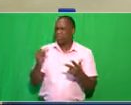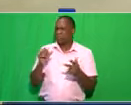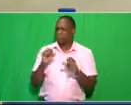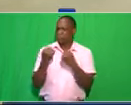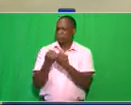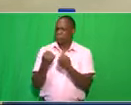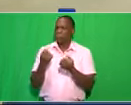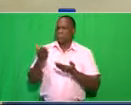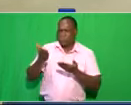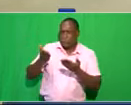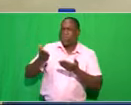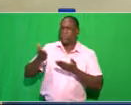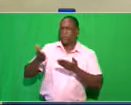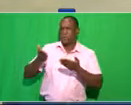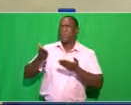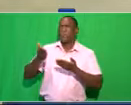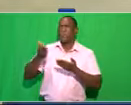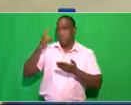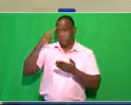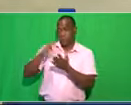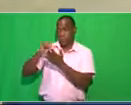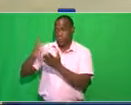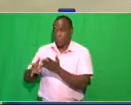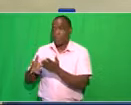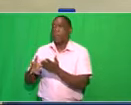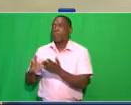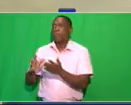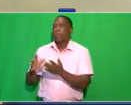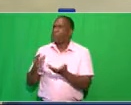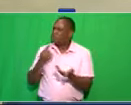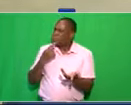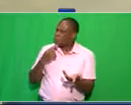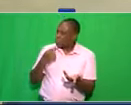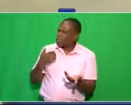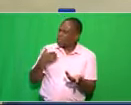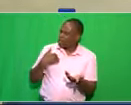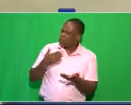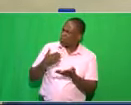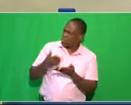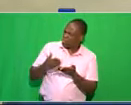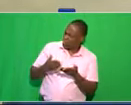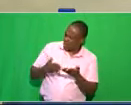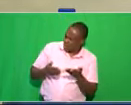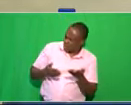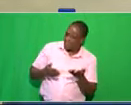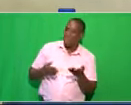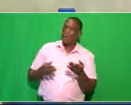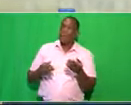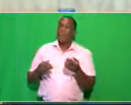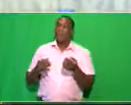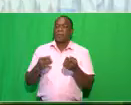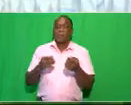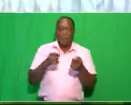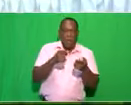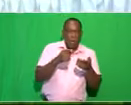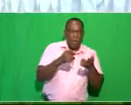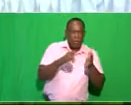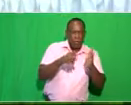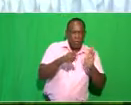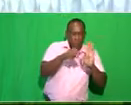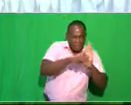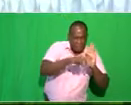services for our students. Would you say that we do have some level of compensatory education in Trinidad and Tobago? Yeah. Well, I mean,